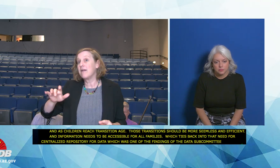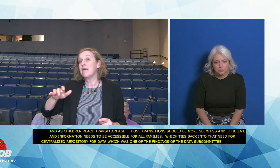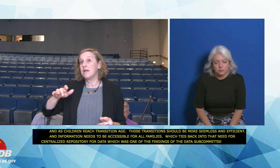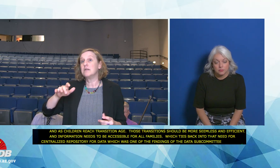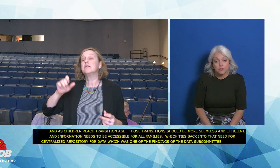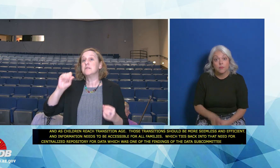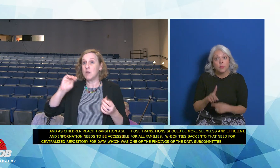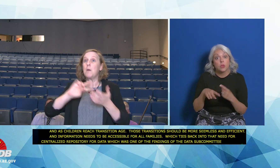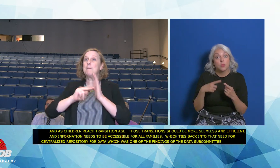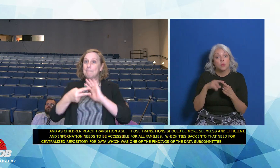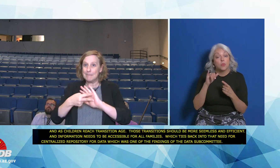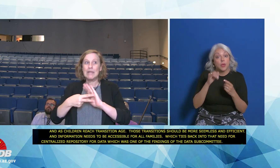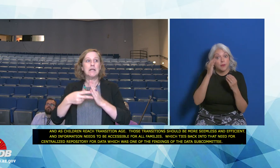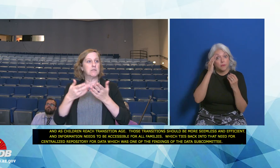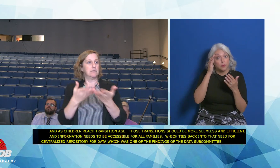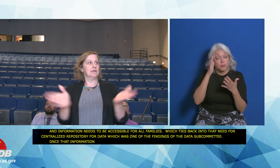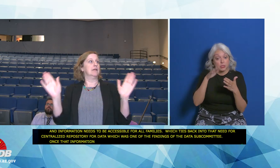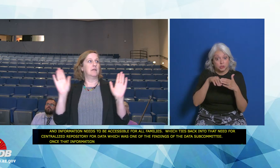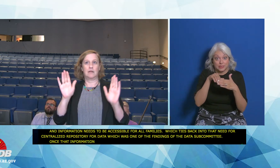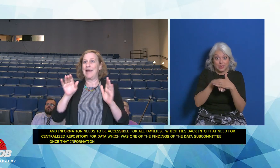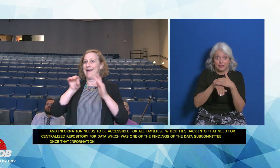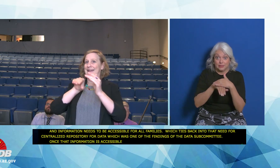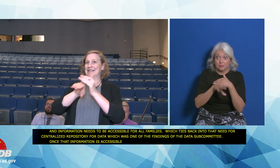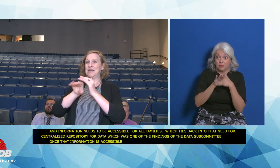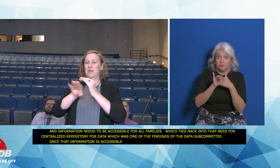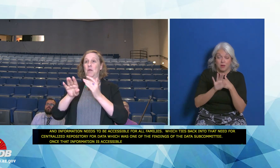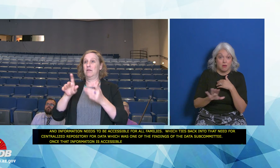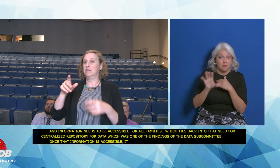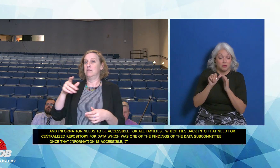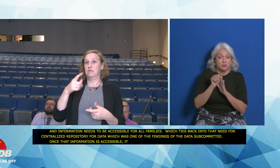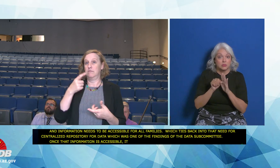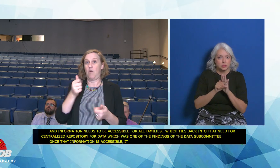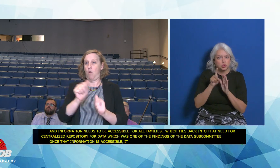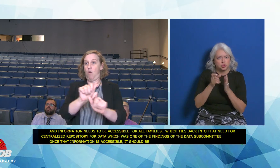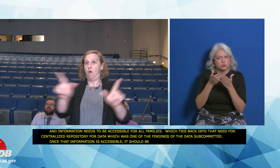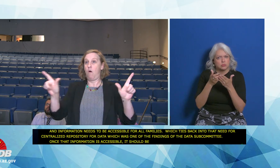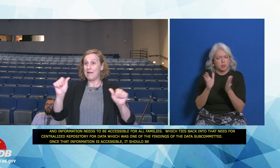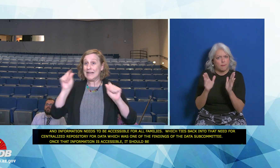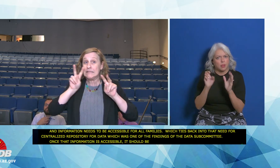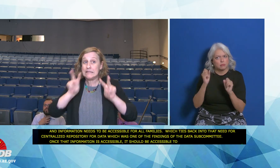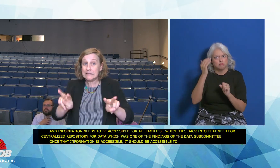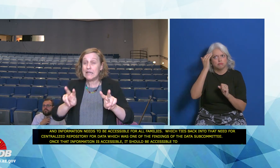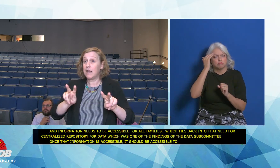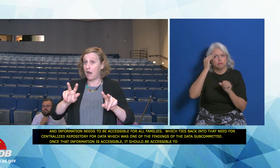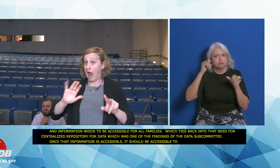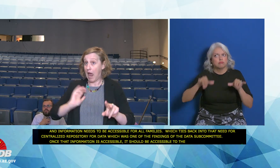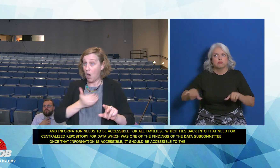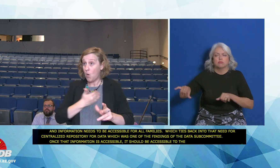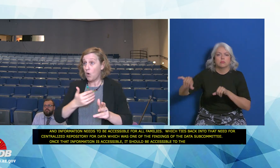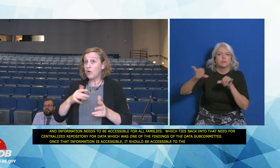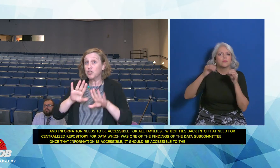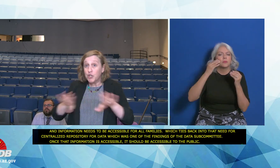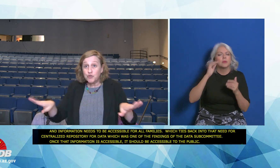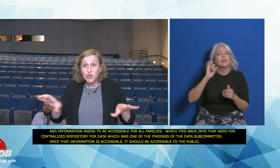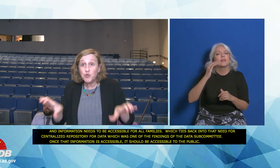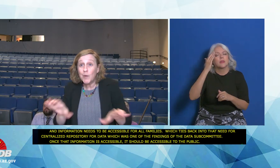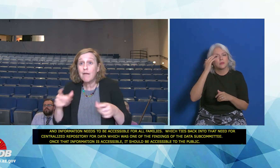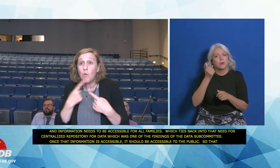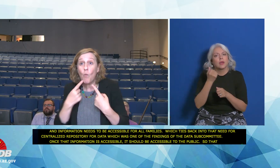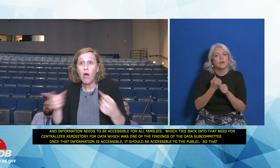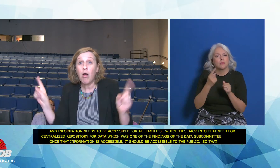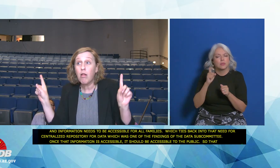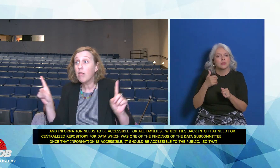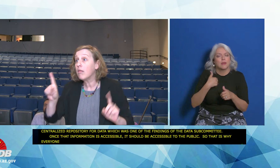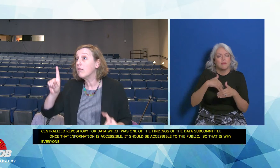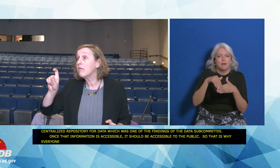Once that information is accessible, it should be accessible to the public. So that is why everyone needs to